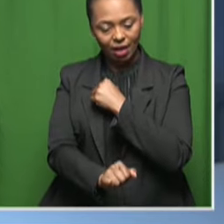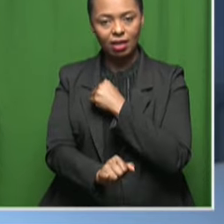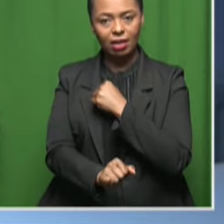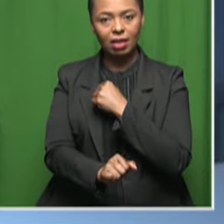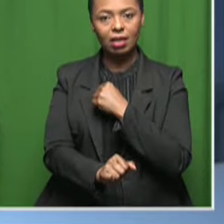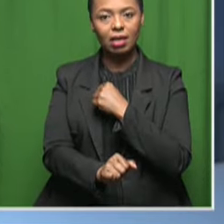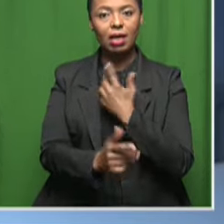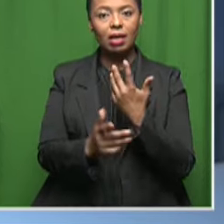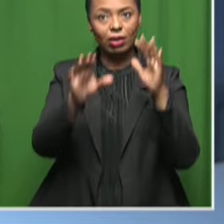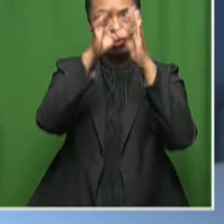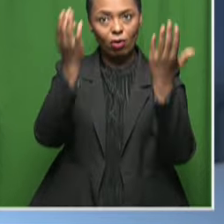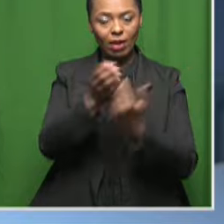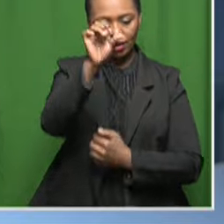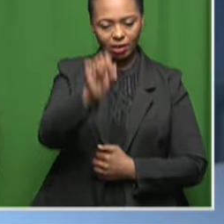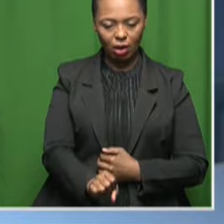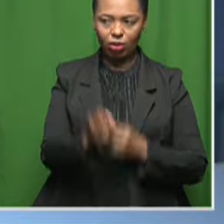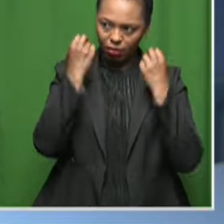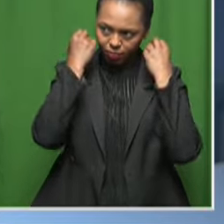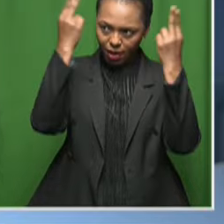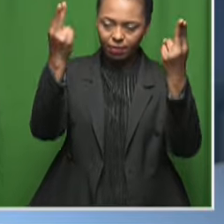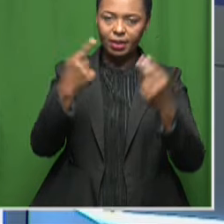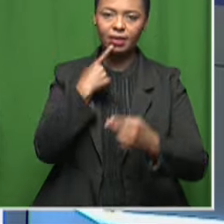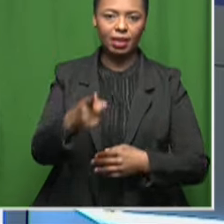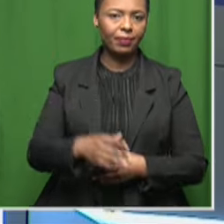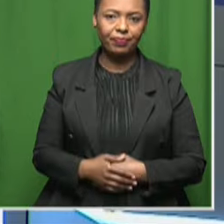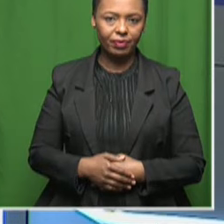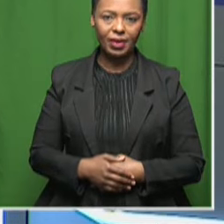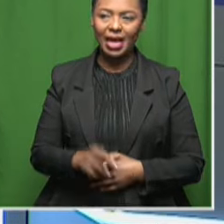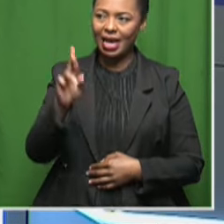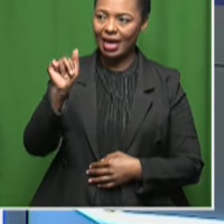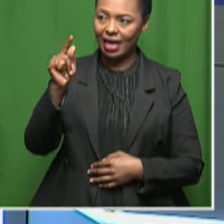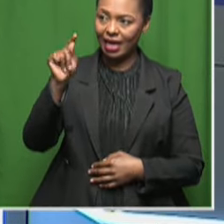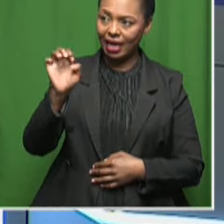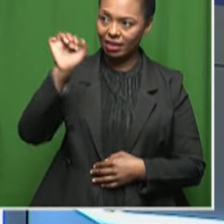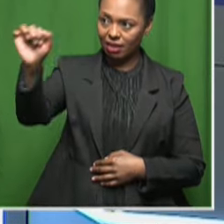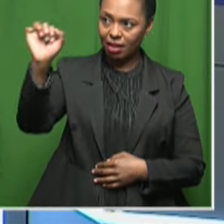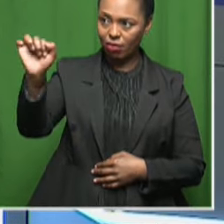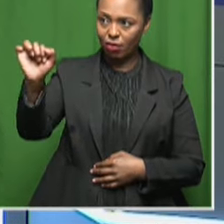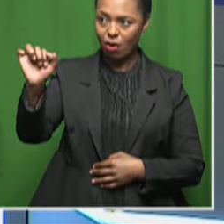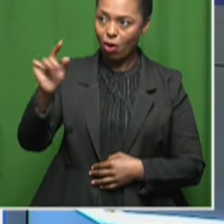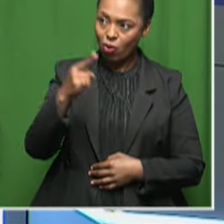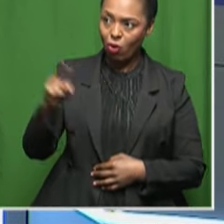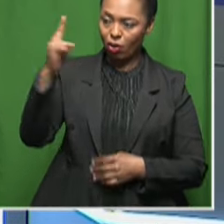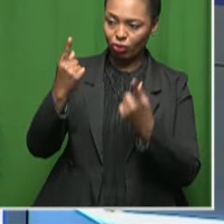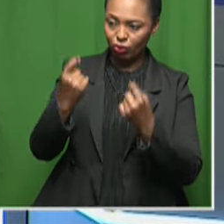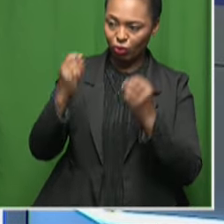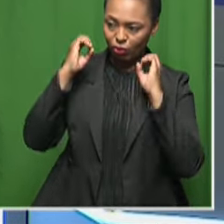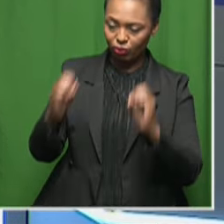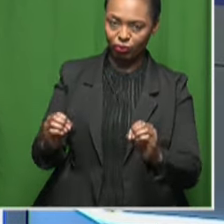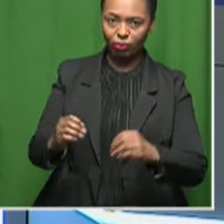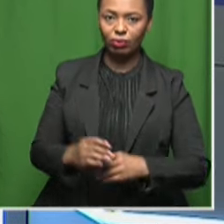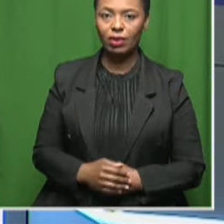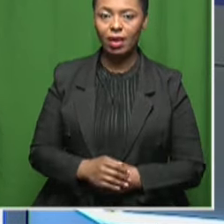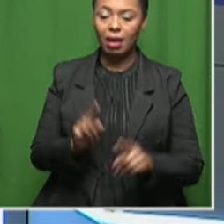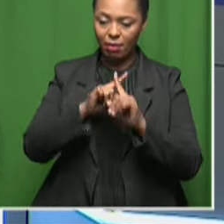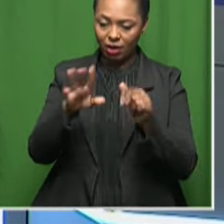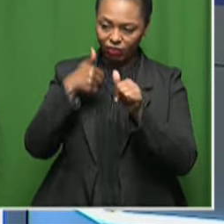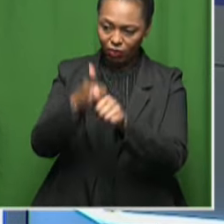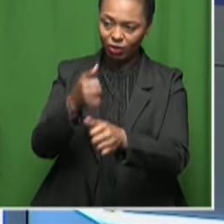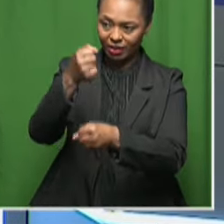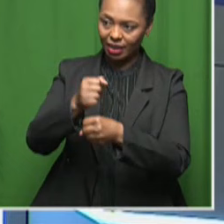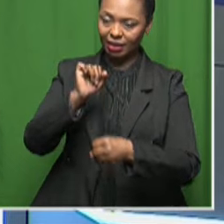and say, we are not rated correctly based on your standards, not based on what we